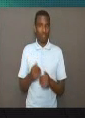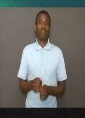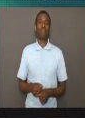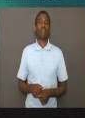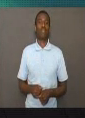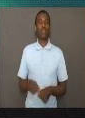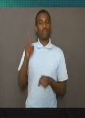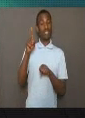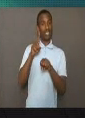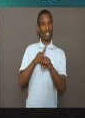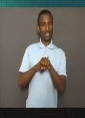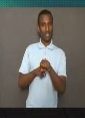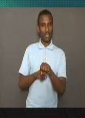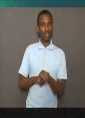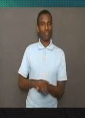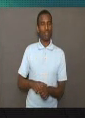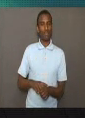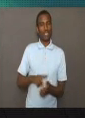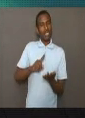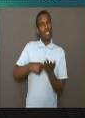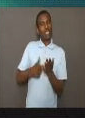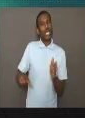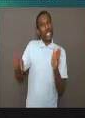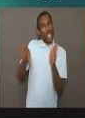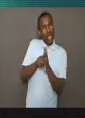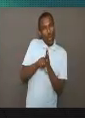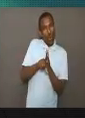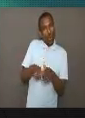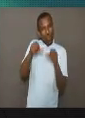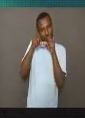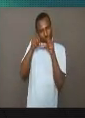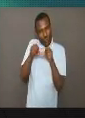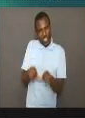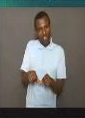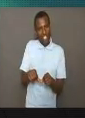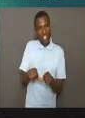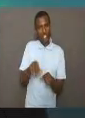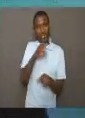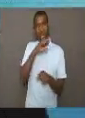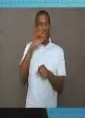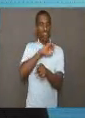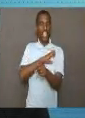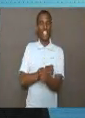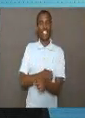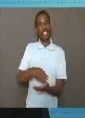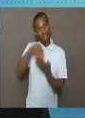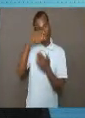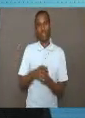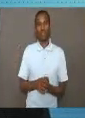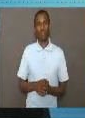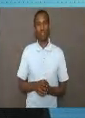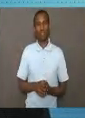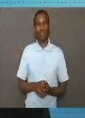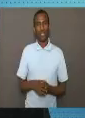learned about the law of conservation of energy. Can